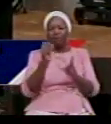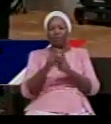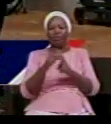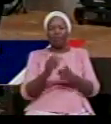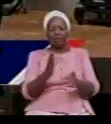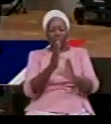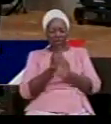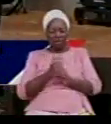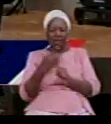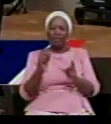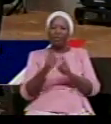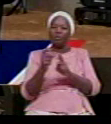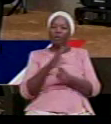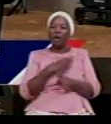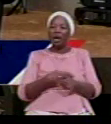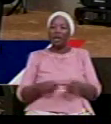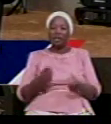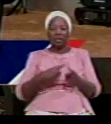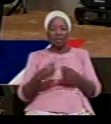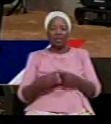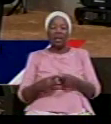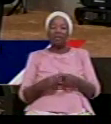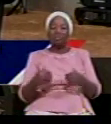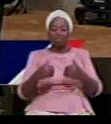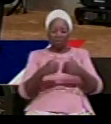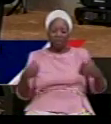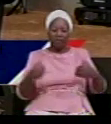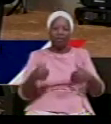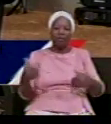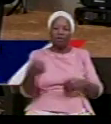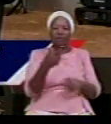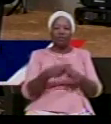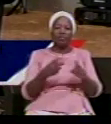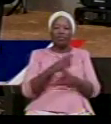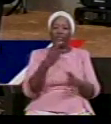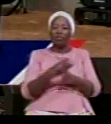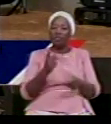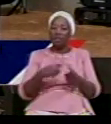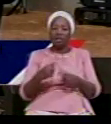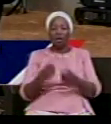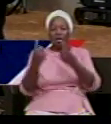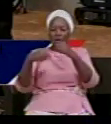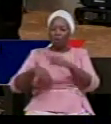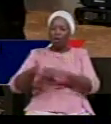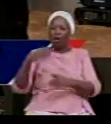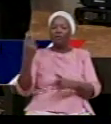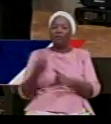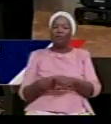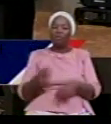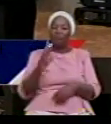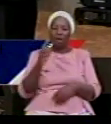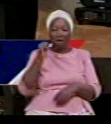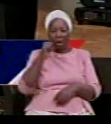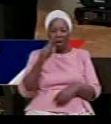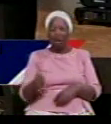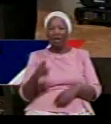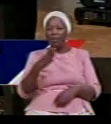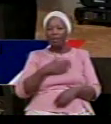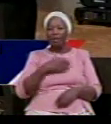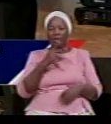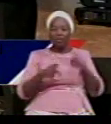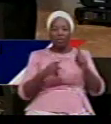and then patch the hoof. And it says, come out of her, my people, that ye be